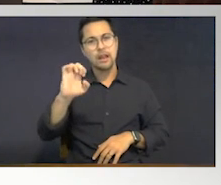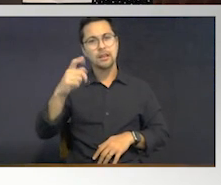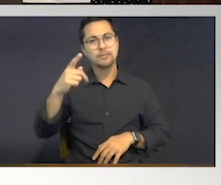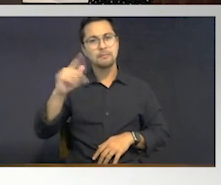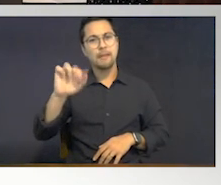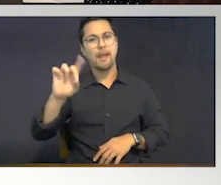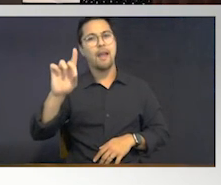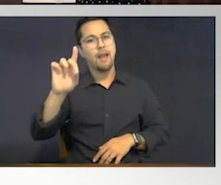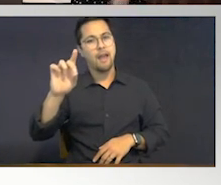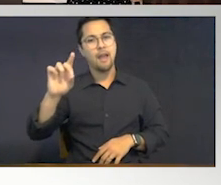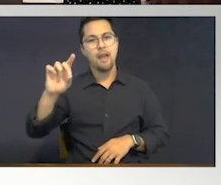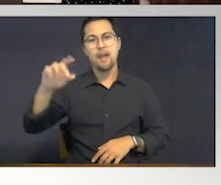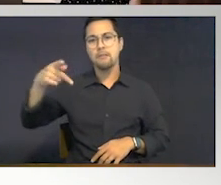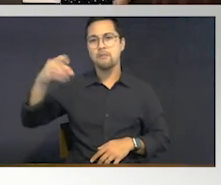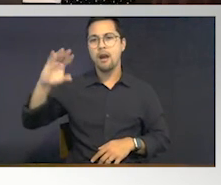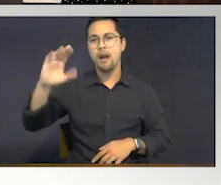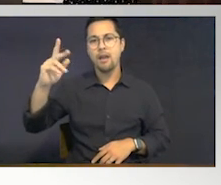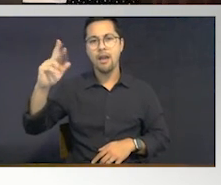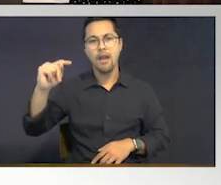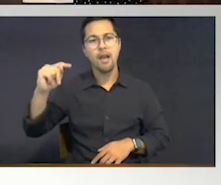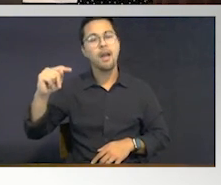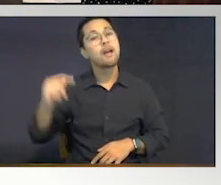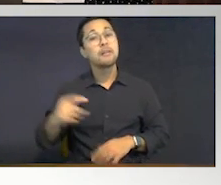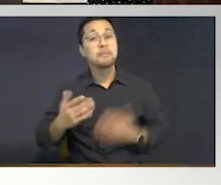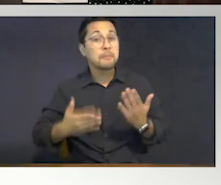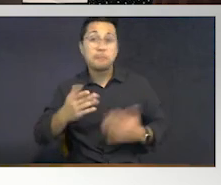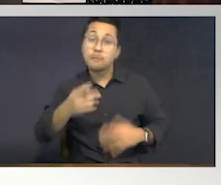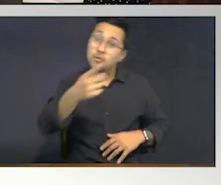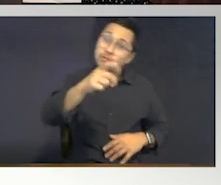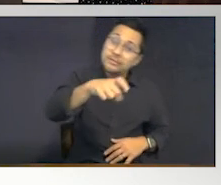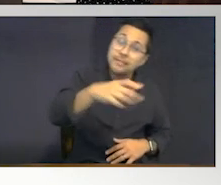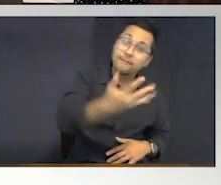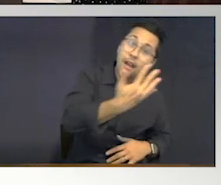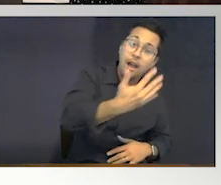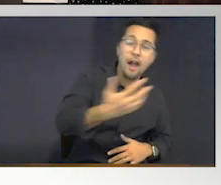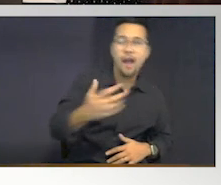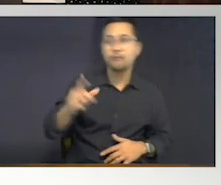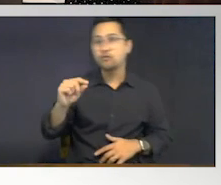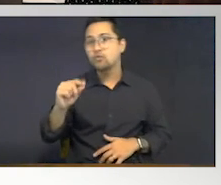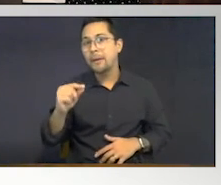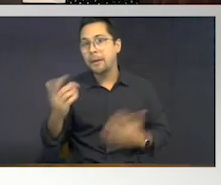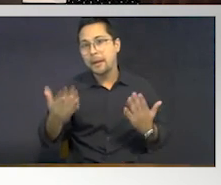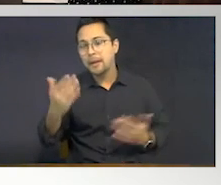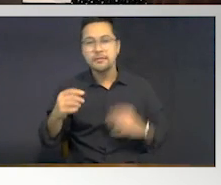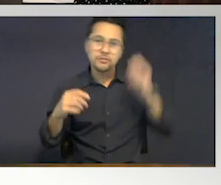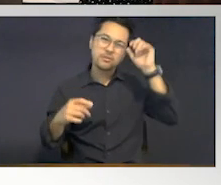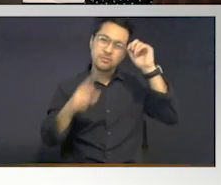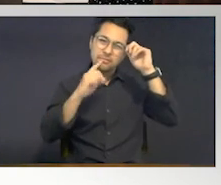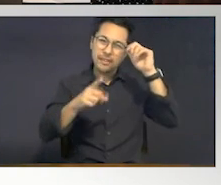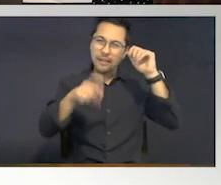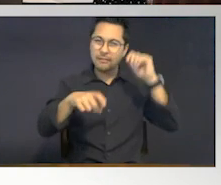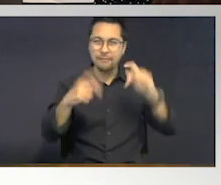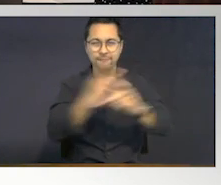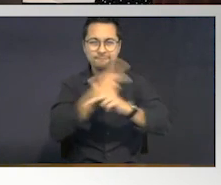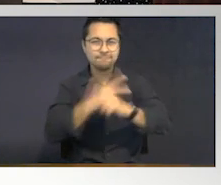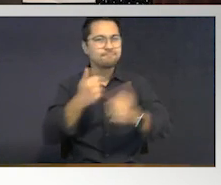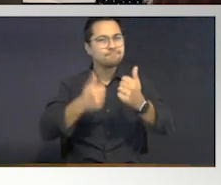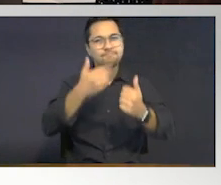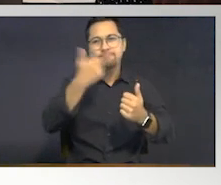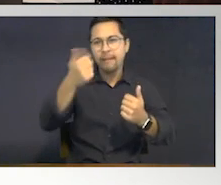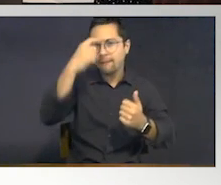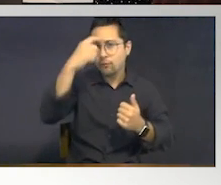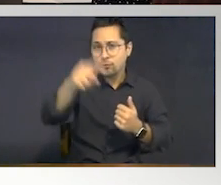expandable pockets, but you know, you might only need 5, or you might need 20. So you really got to find what works best for